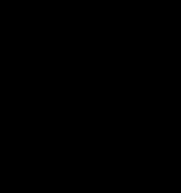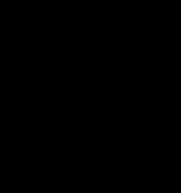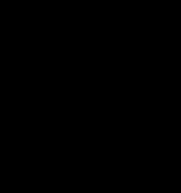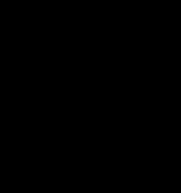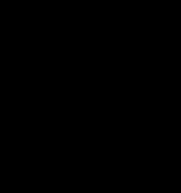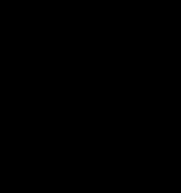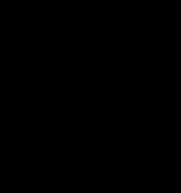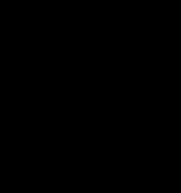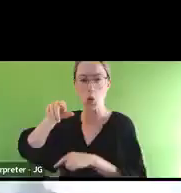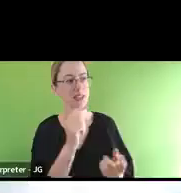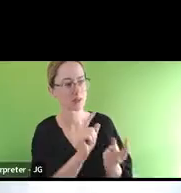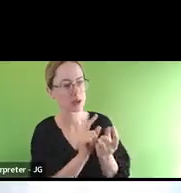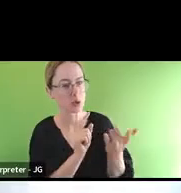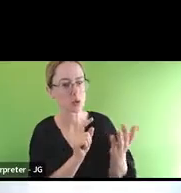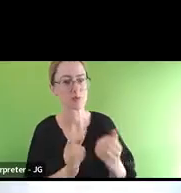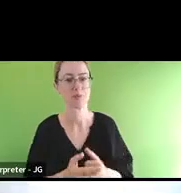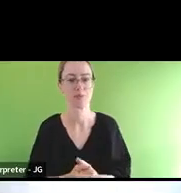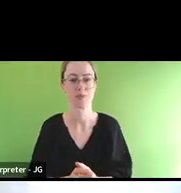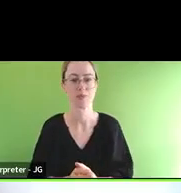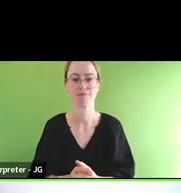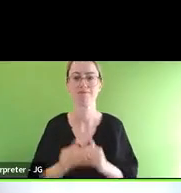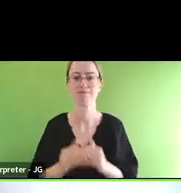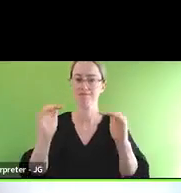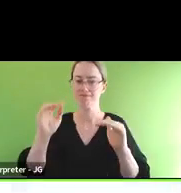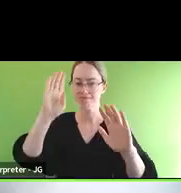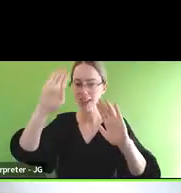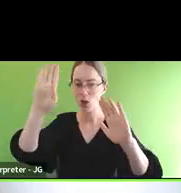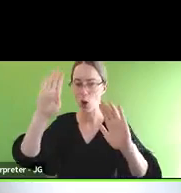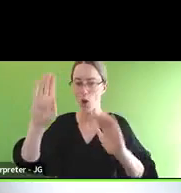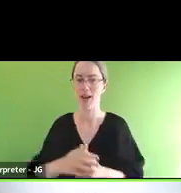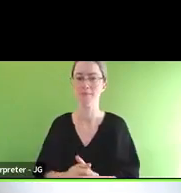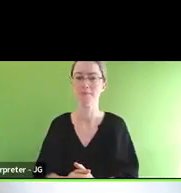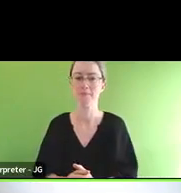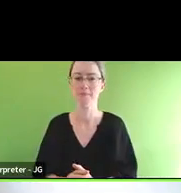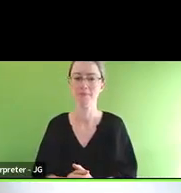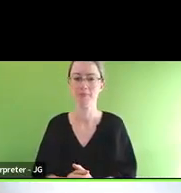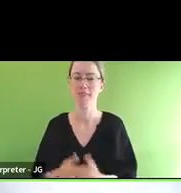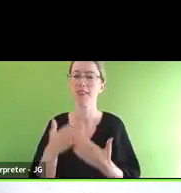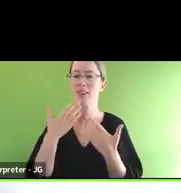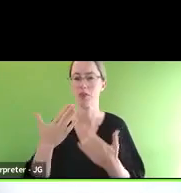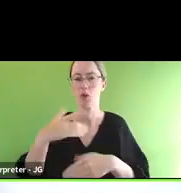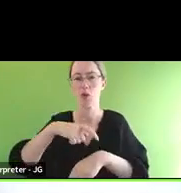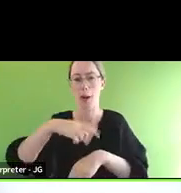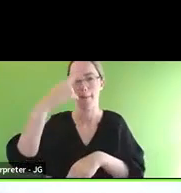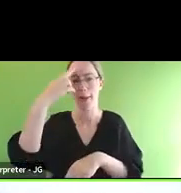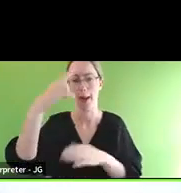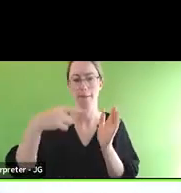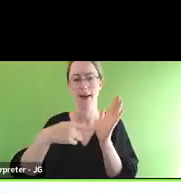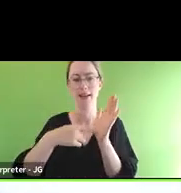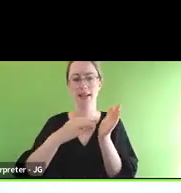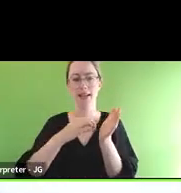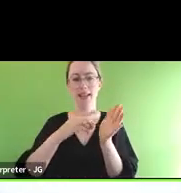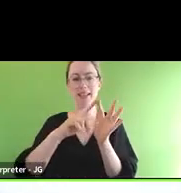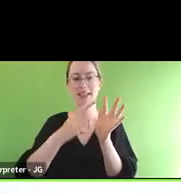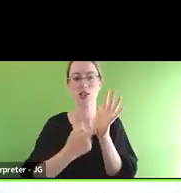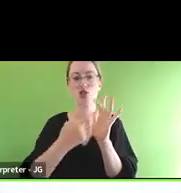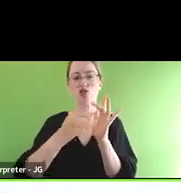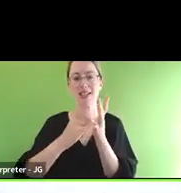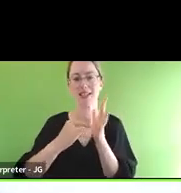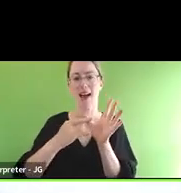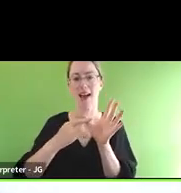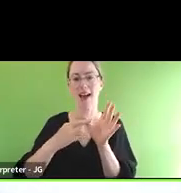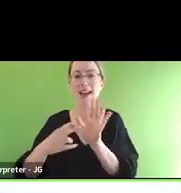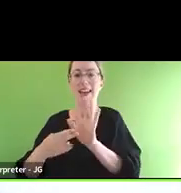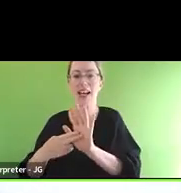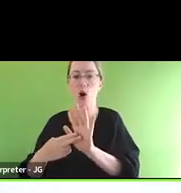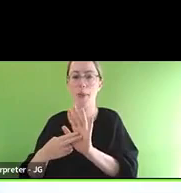Again, nice to meet you. Talofa, Sheryl. Thank you for your time today. My name is Teresa Ngubi. I am the